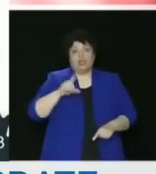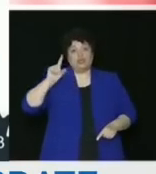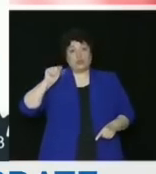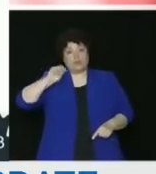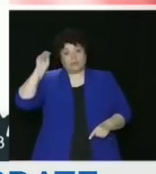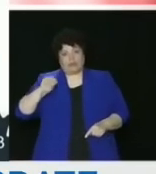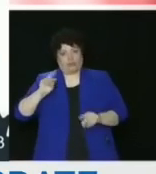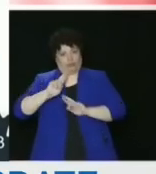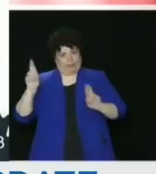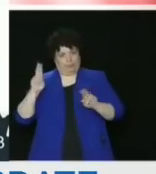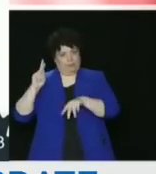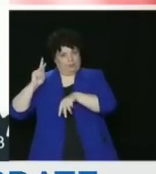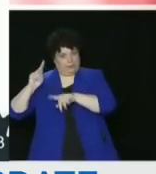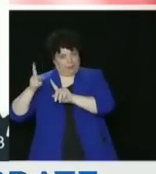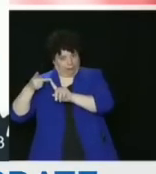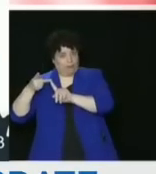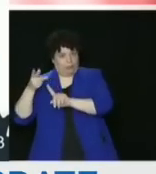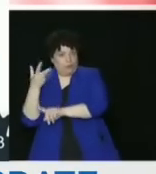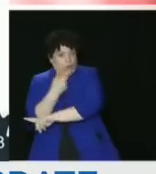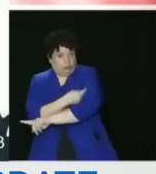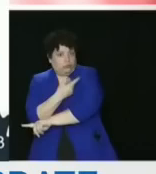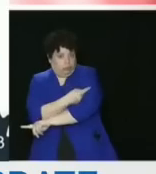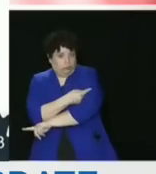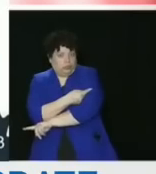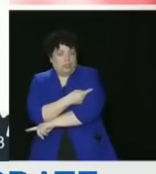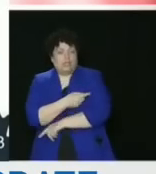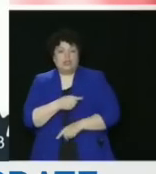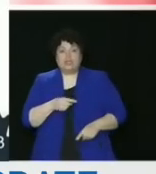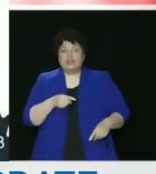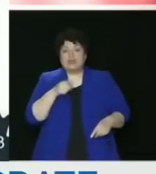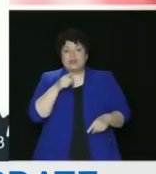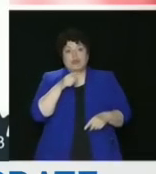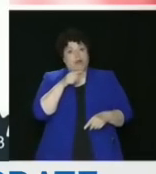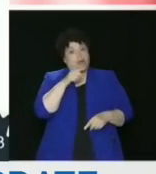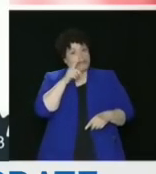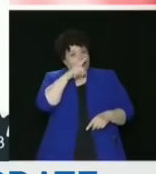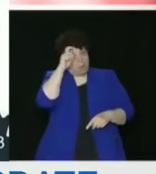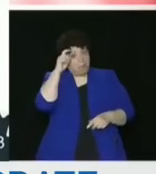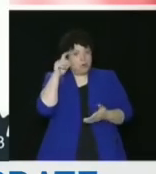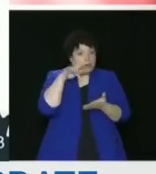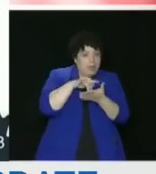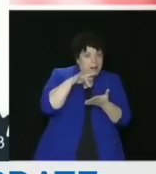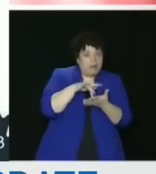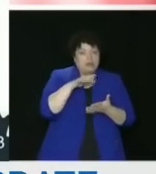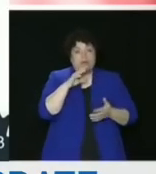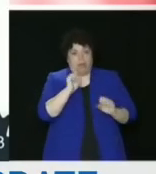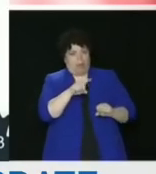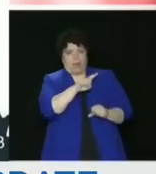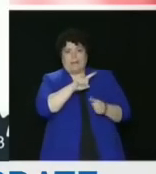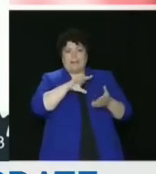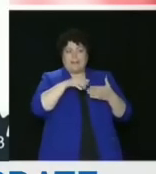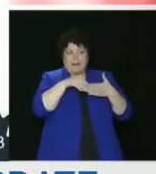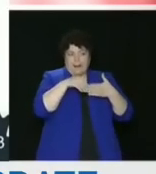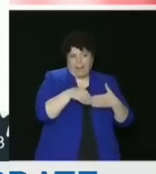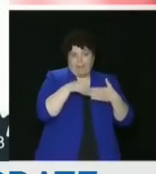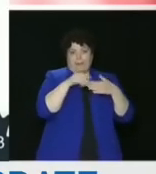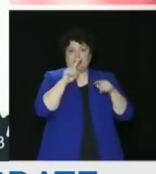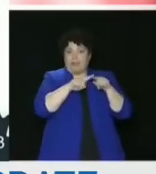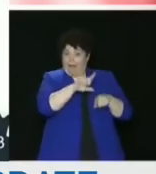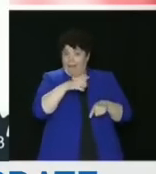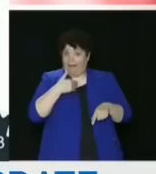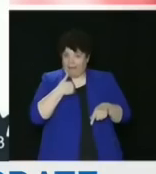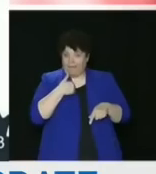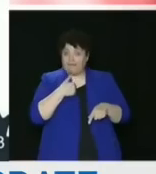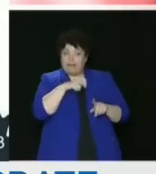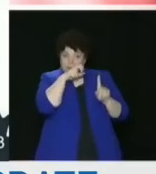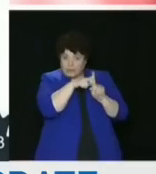second dose. At this point, restrictive measures could be gradually eased as long as adequate test, trace,